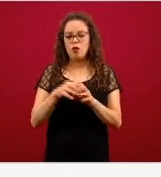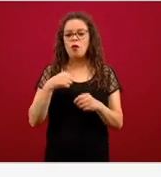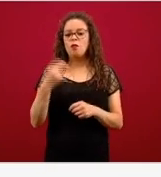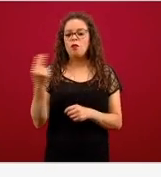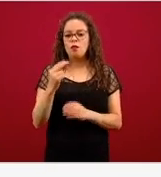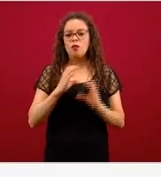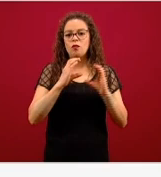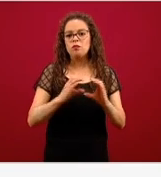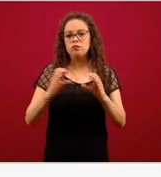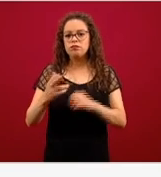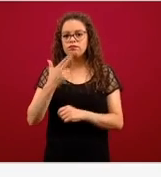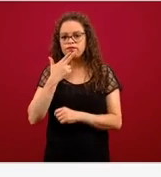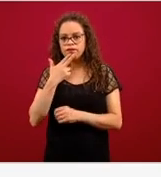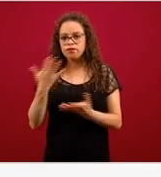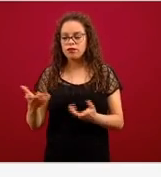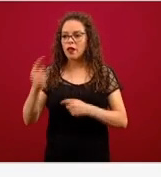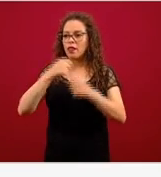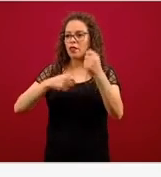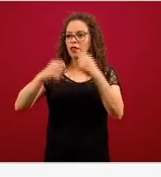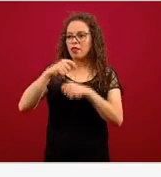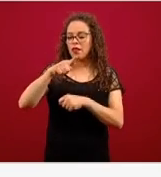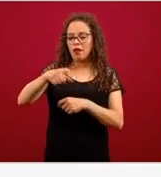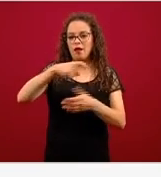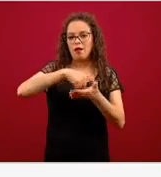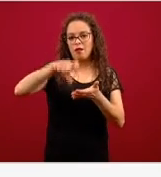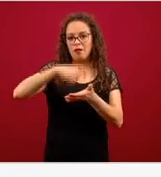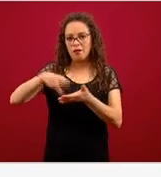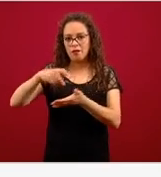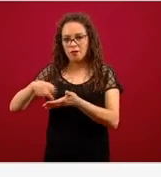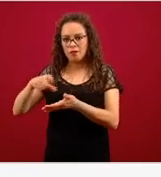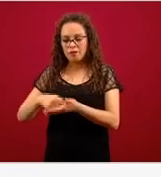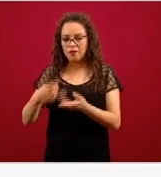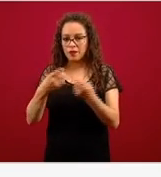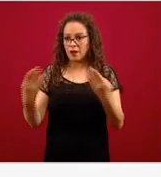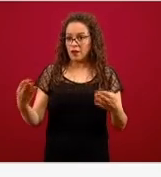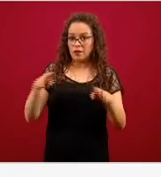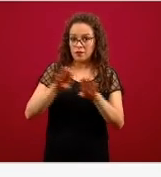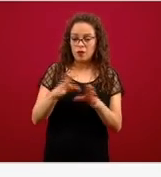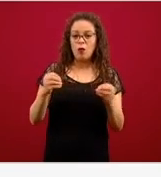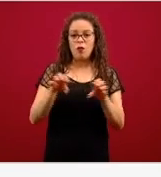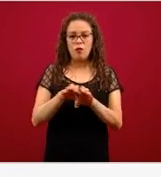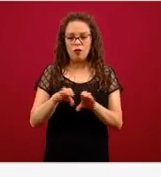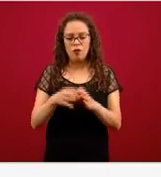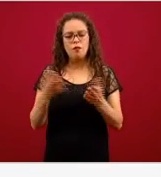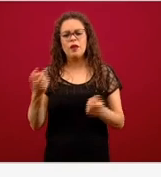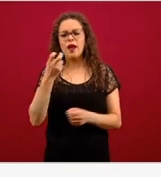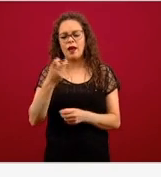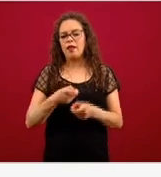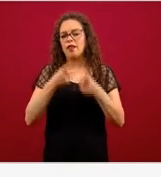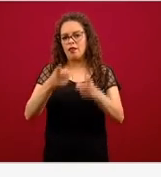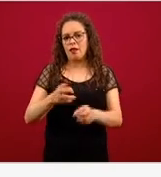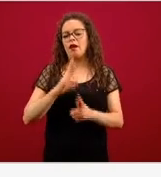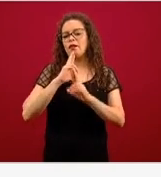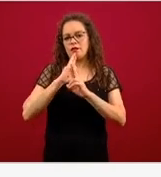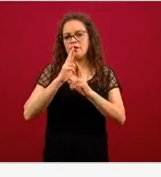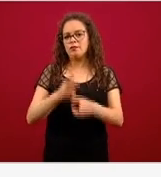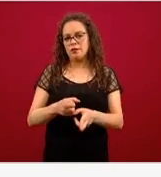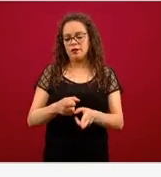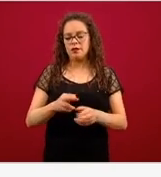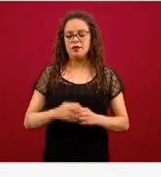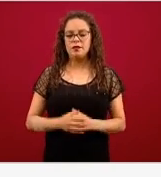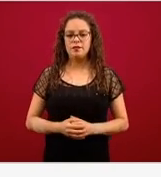most frequently asked questions are: is it true that I have to shower right after